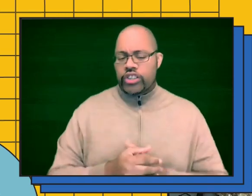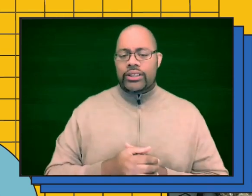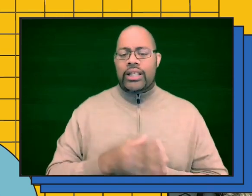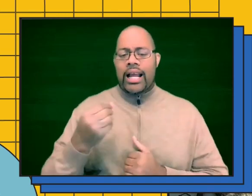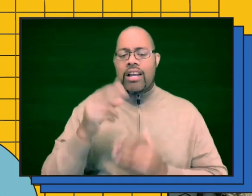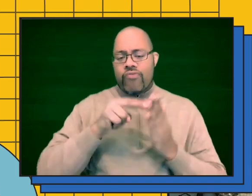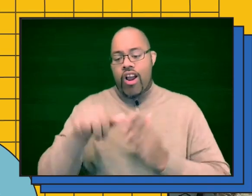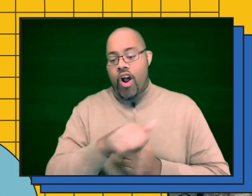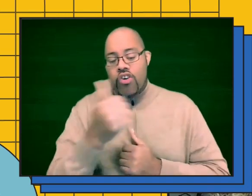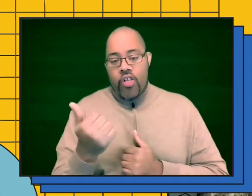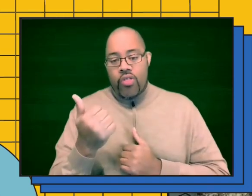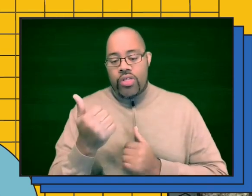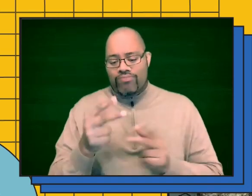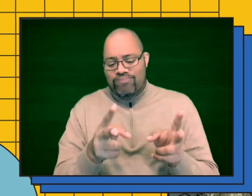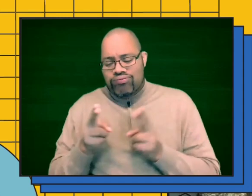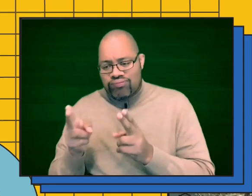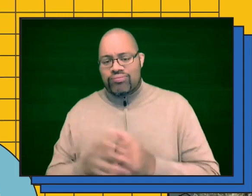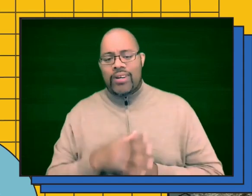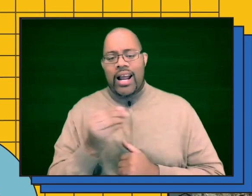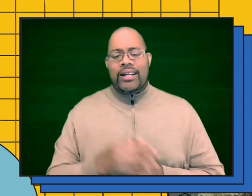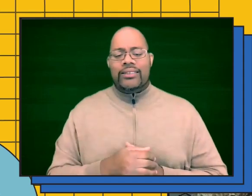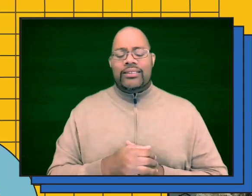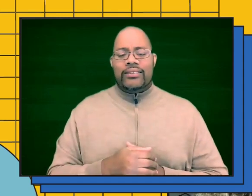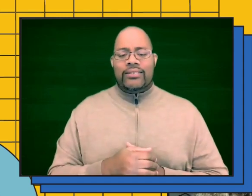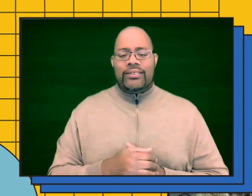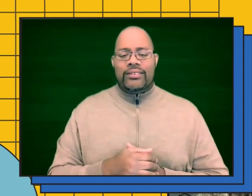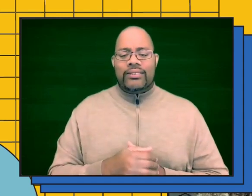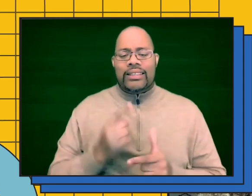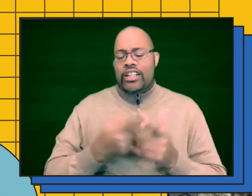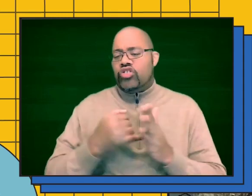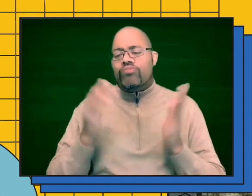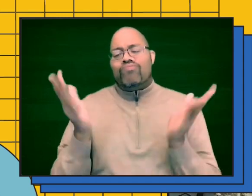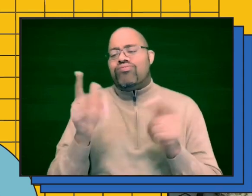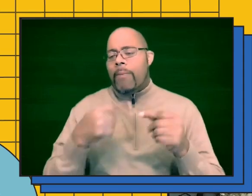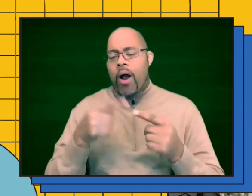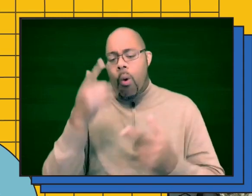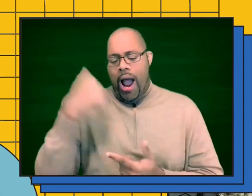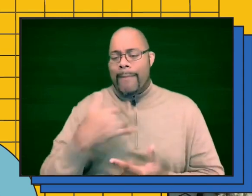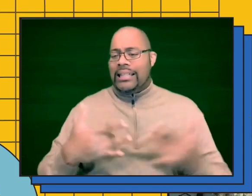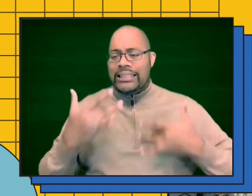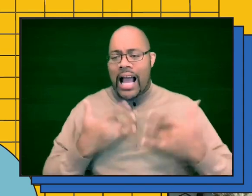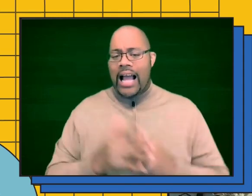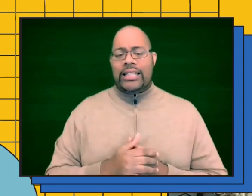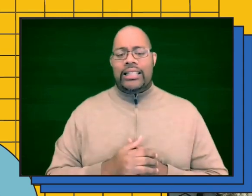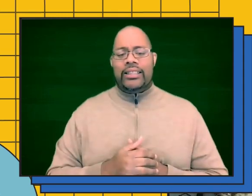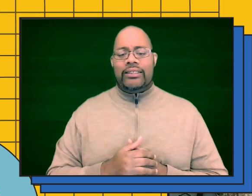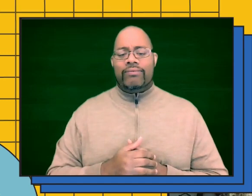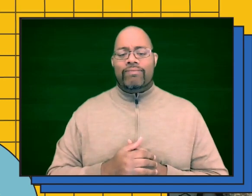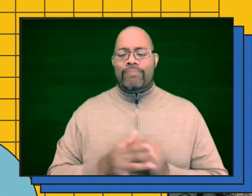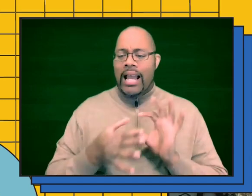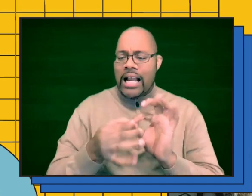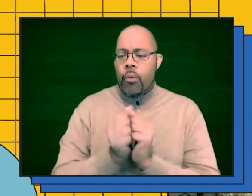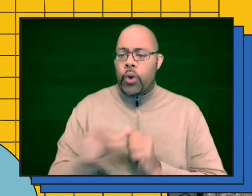the introduction. I'm going to read another excerpt, and then just talk a little bit about why I'm so excited to